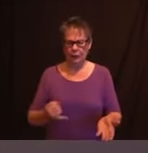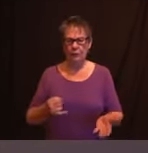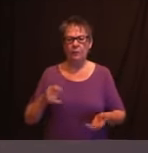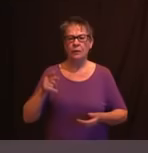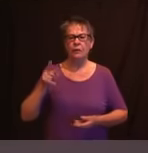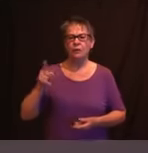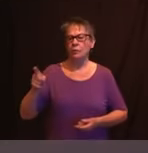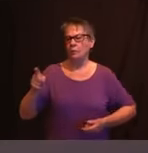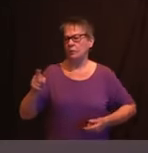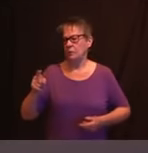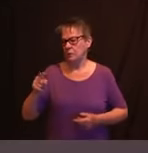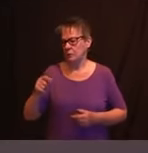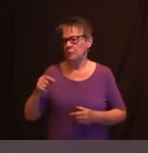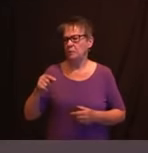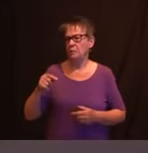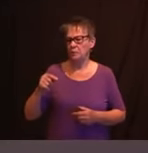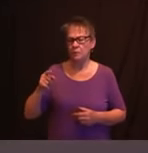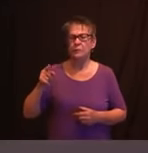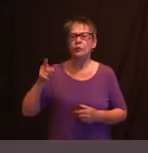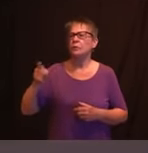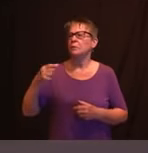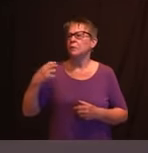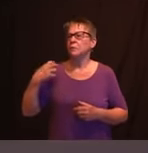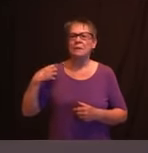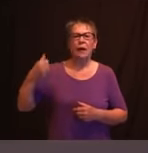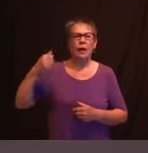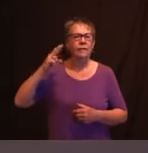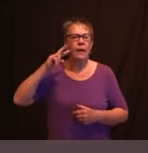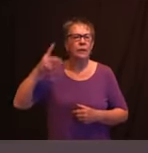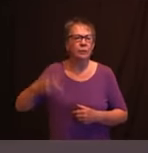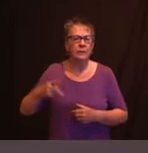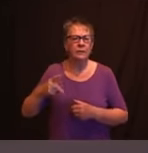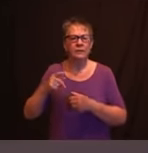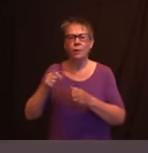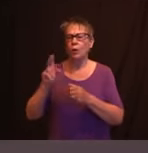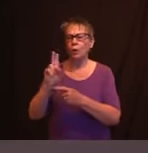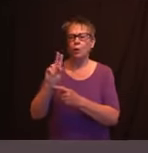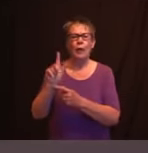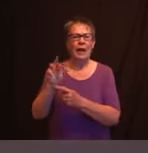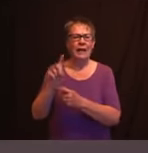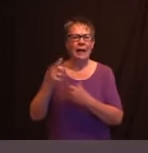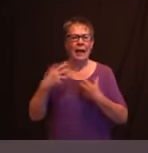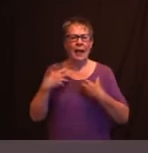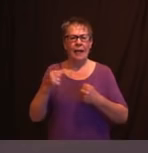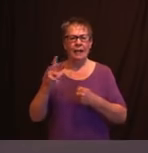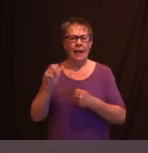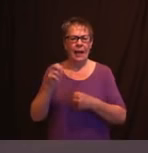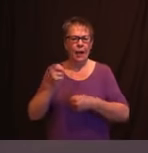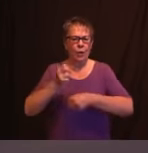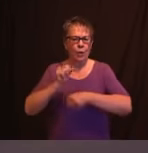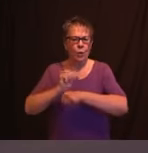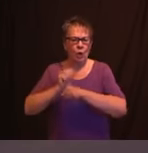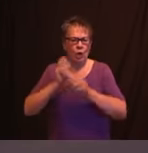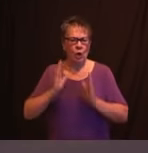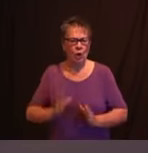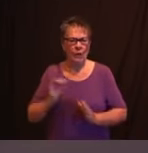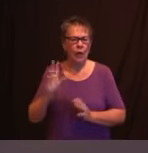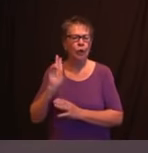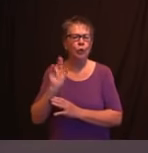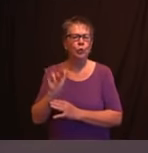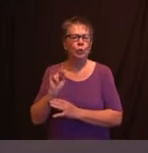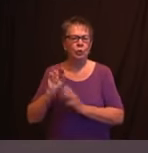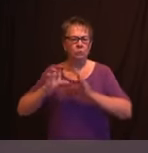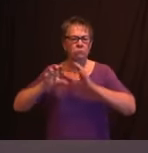Workers East. It takes, when we say it takes a village, you look at this Manat report and you look at the reality of